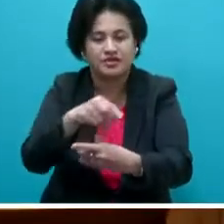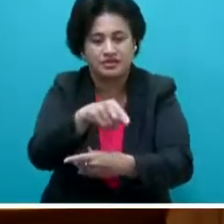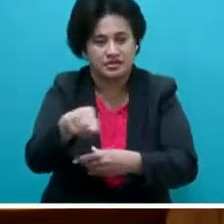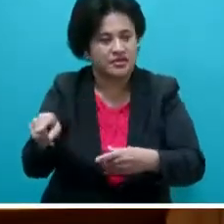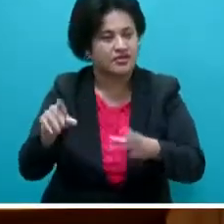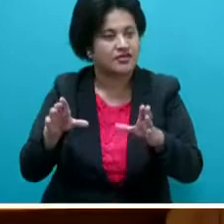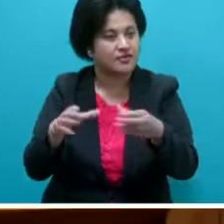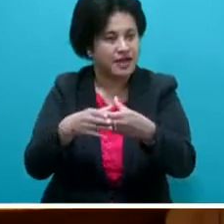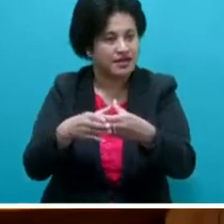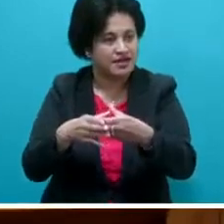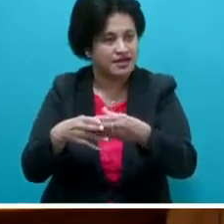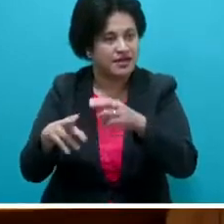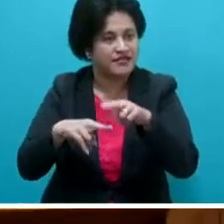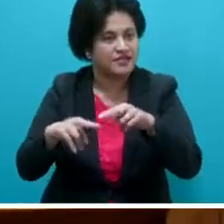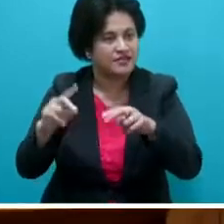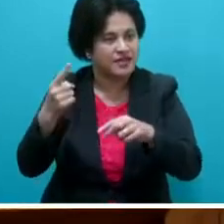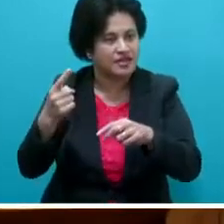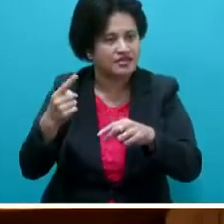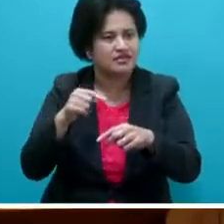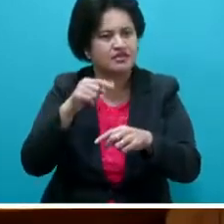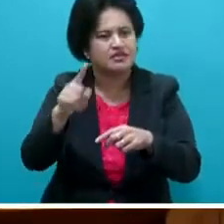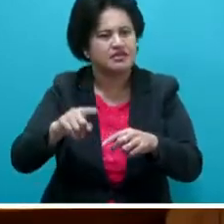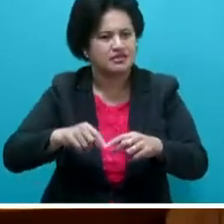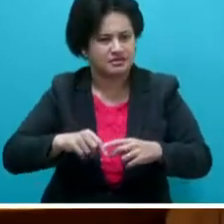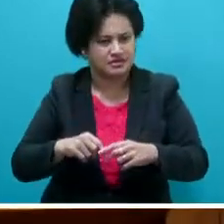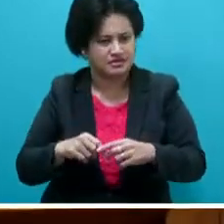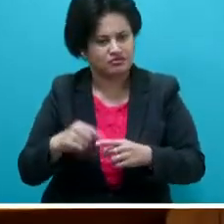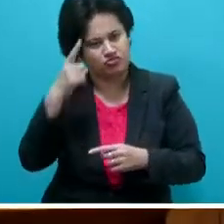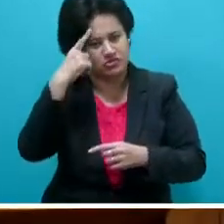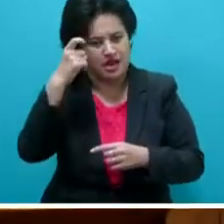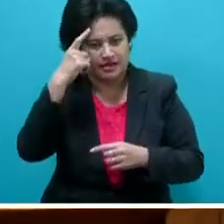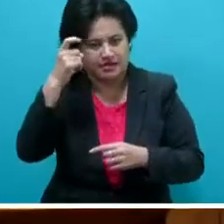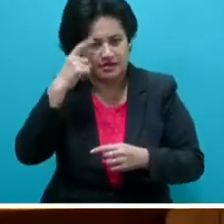House. Yeah. Order.